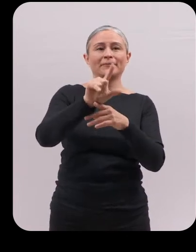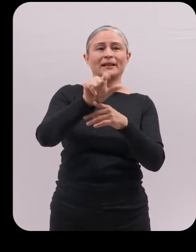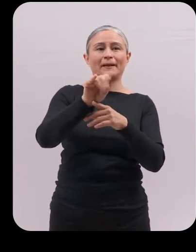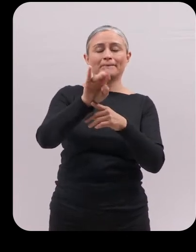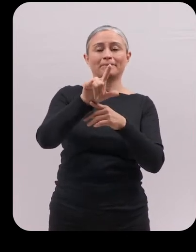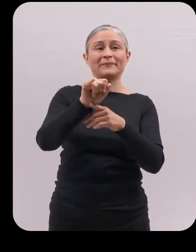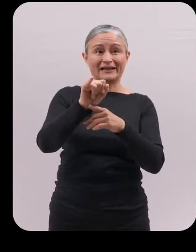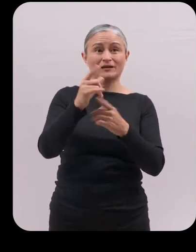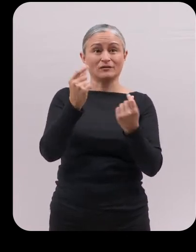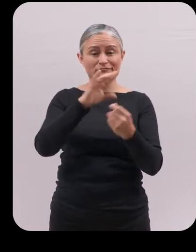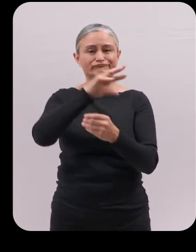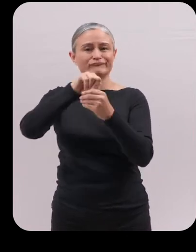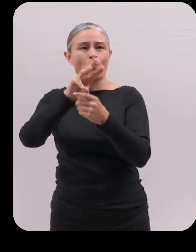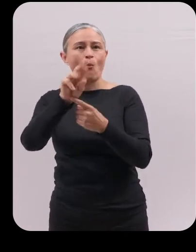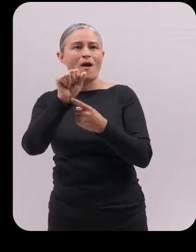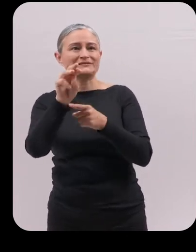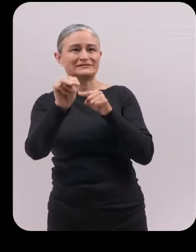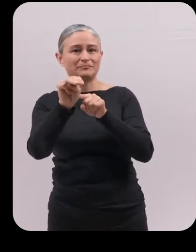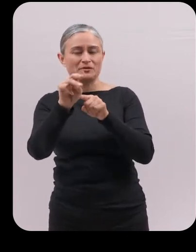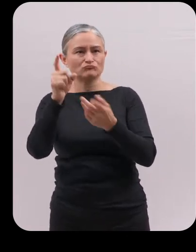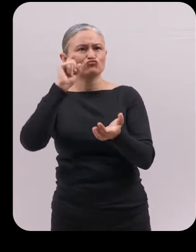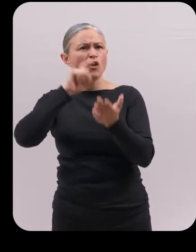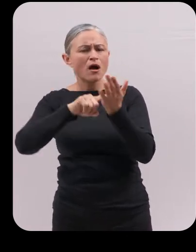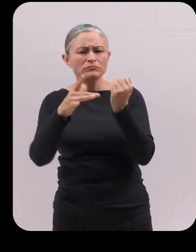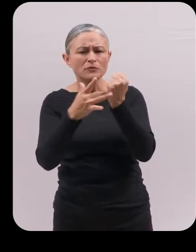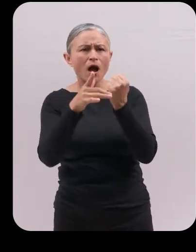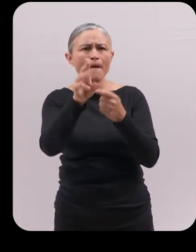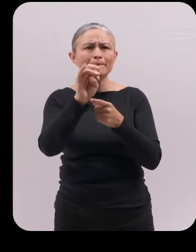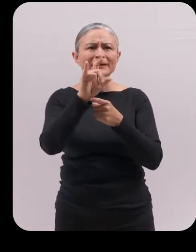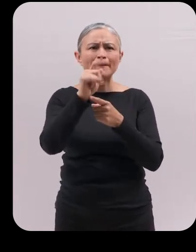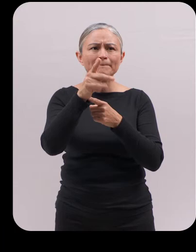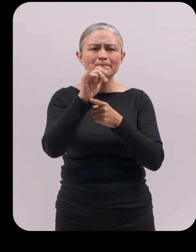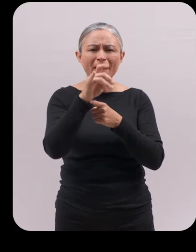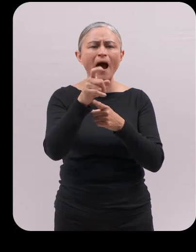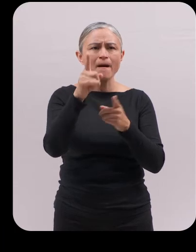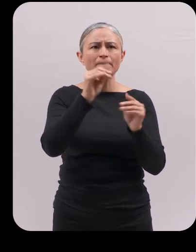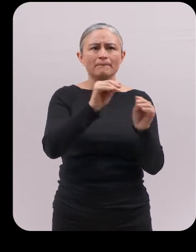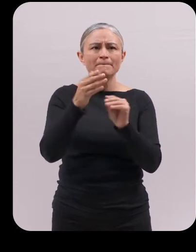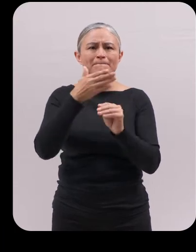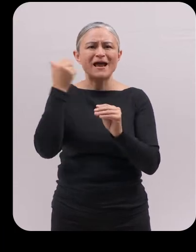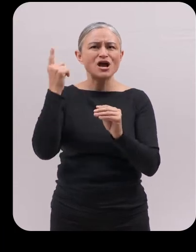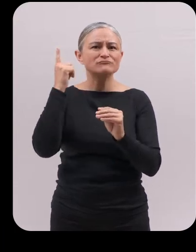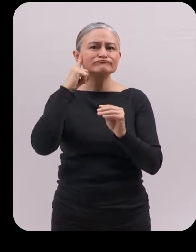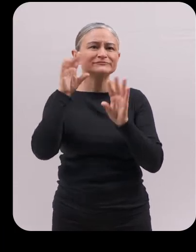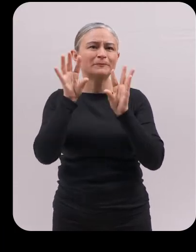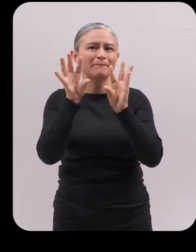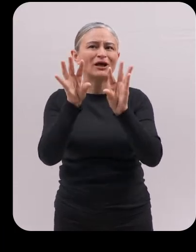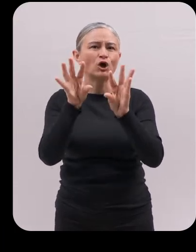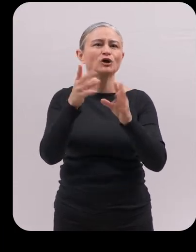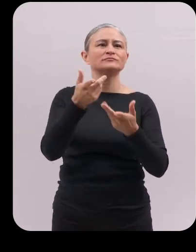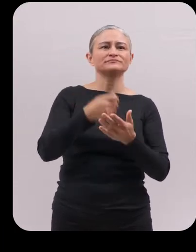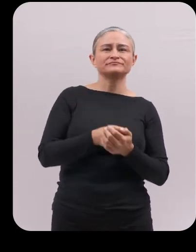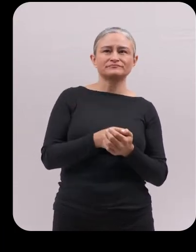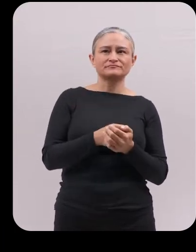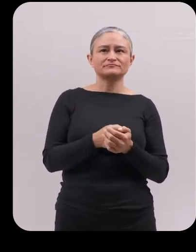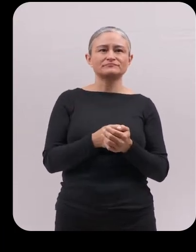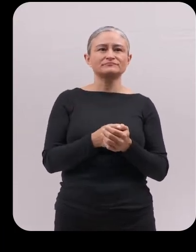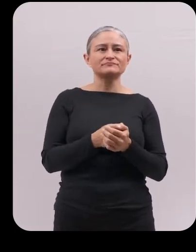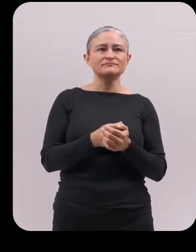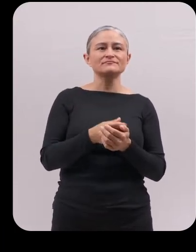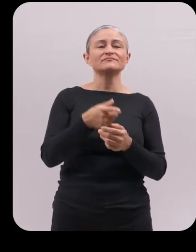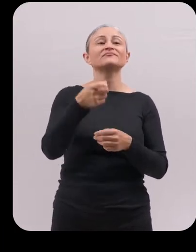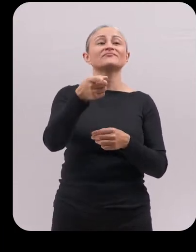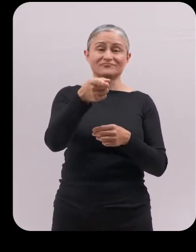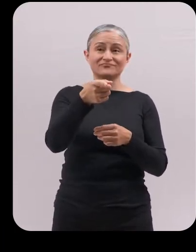used WASM and the image recognition technology in MediaPipe to move the text behind the speaker. This simple change improves